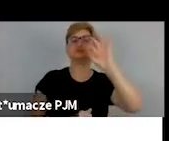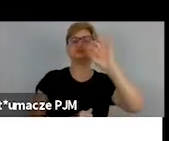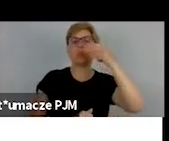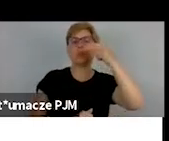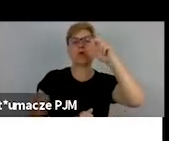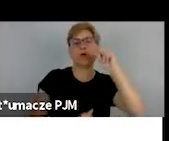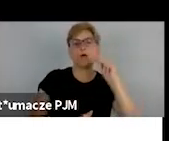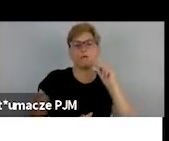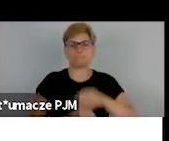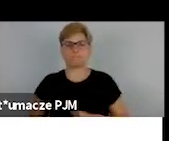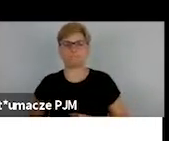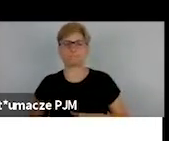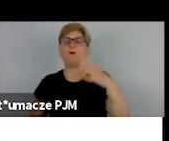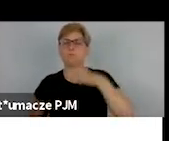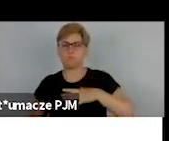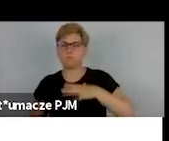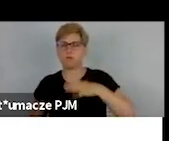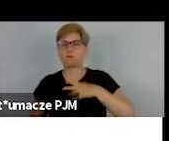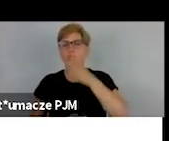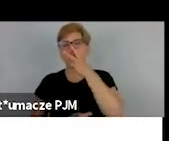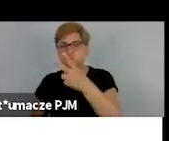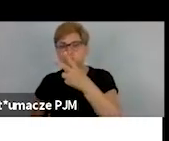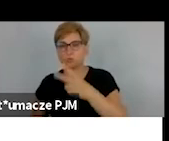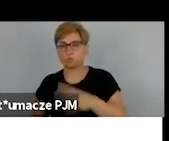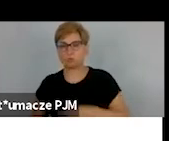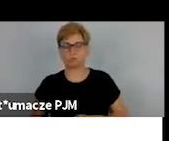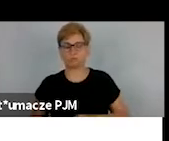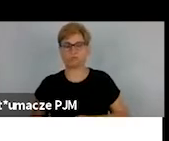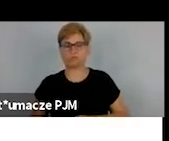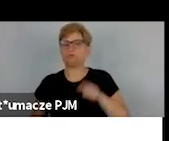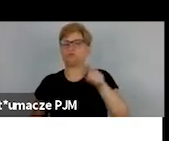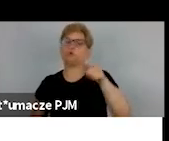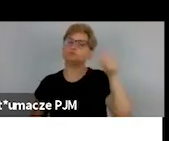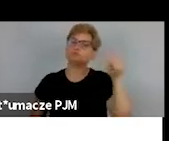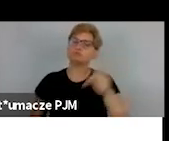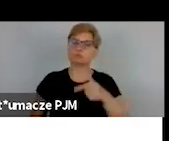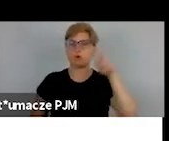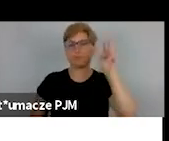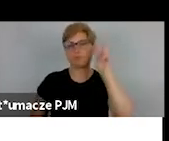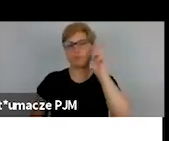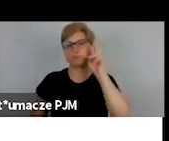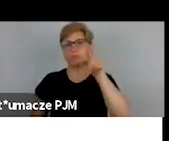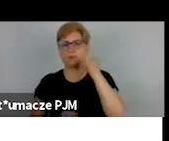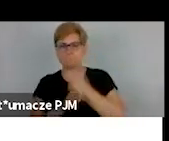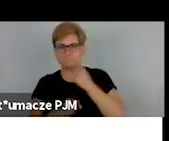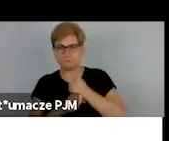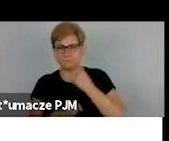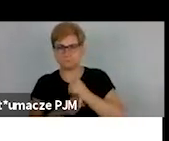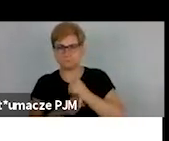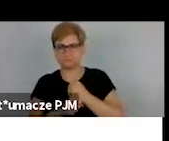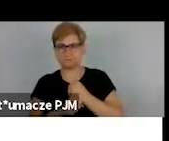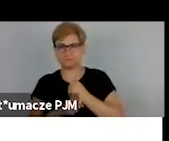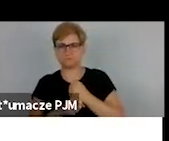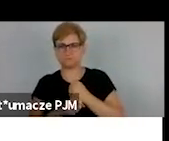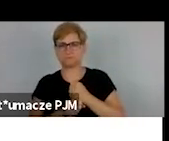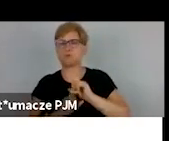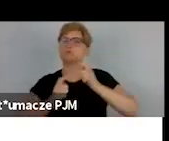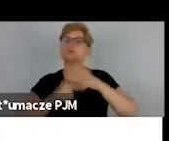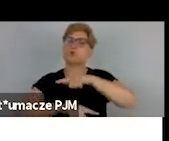it on the Sonke website. You can Google it. And it tells the story of our efforts to hold a very prominent political